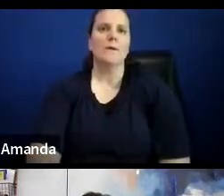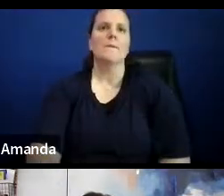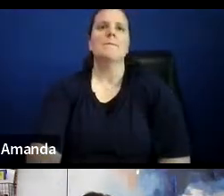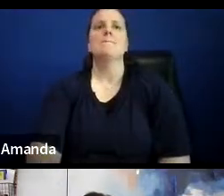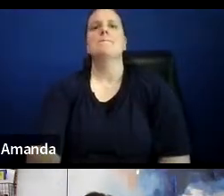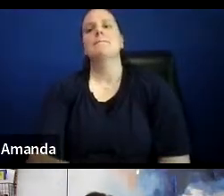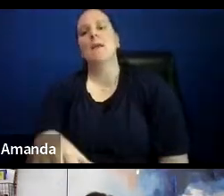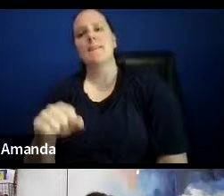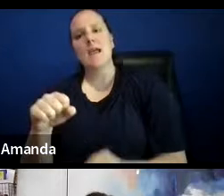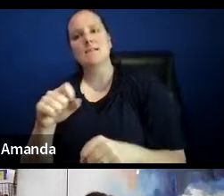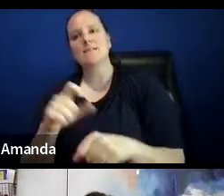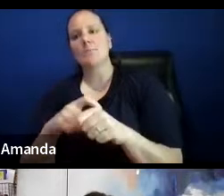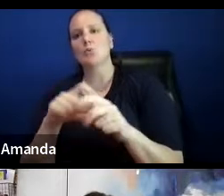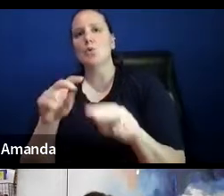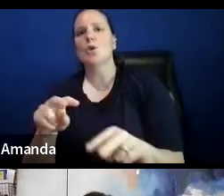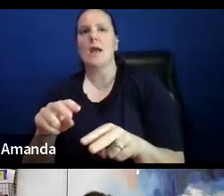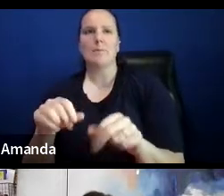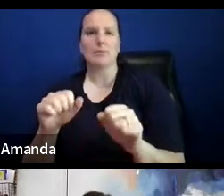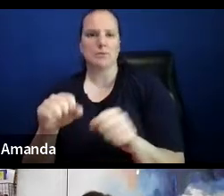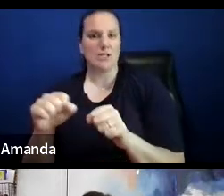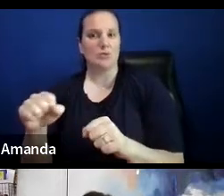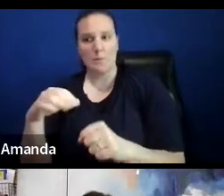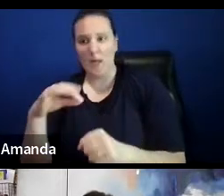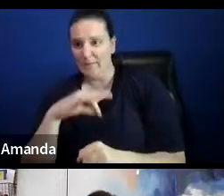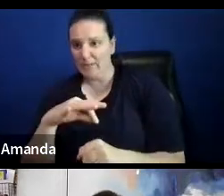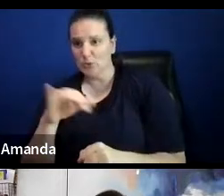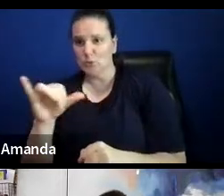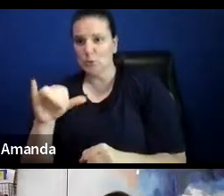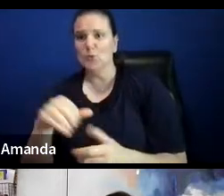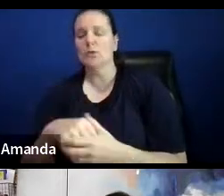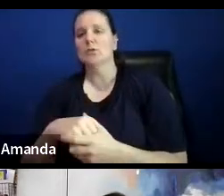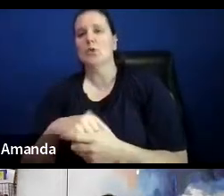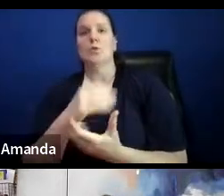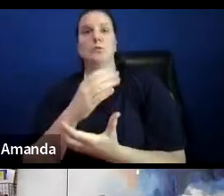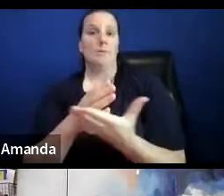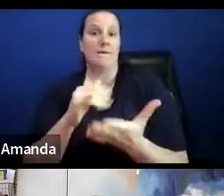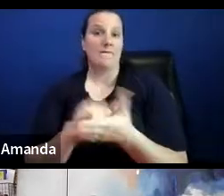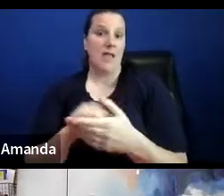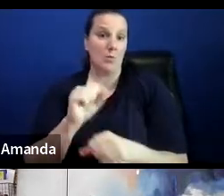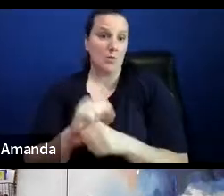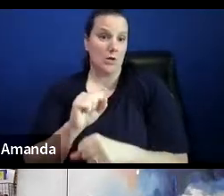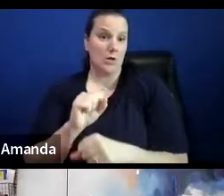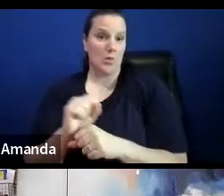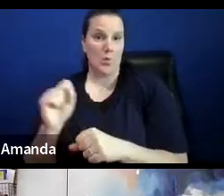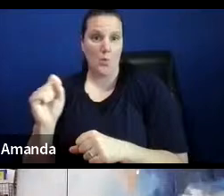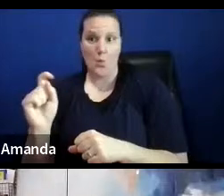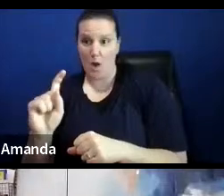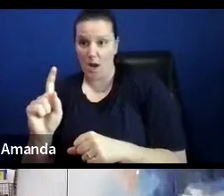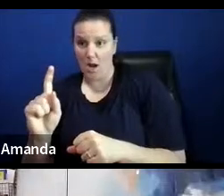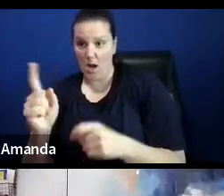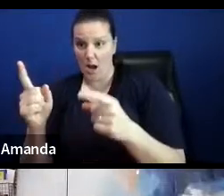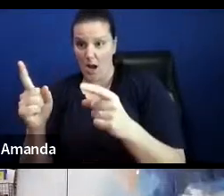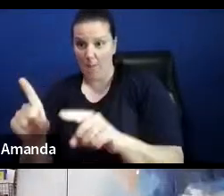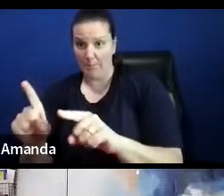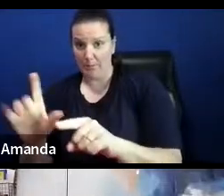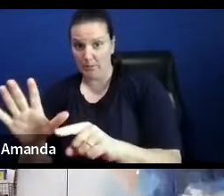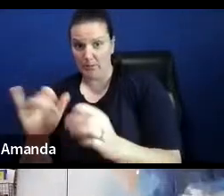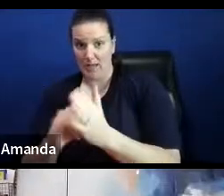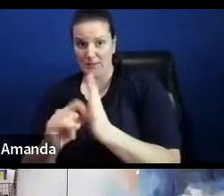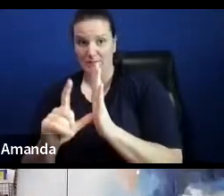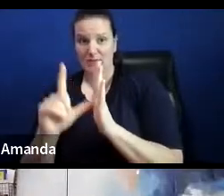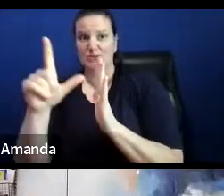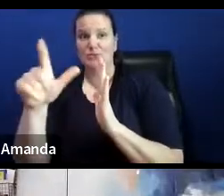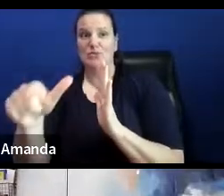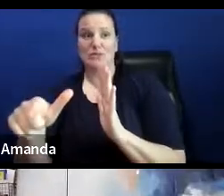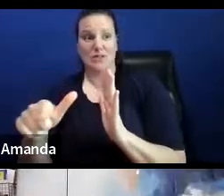time looking at these potential benefits. And so some of that work on where things might land, whether that is eventually in